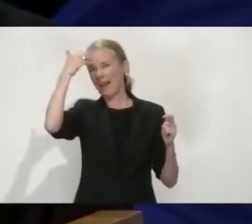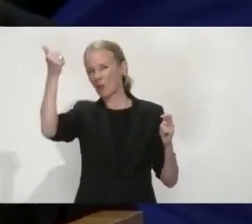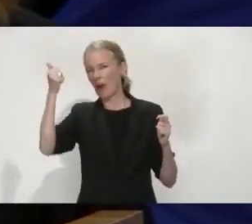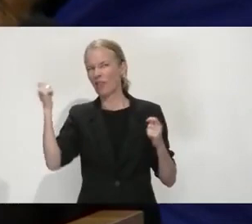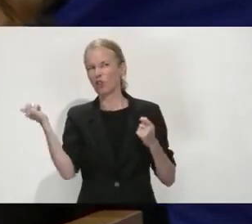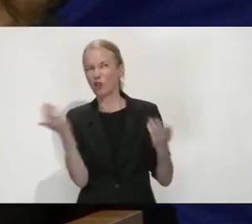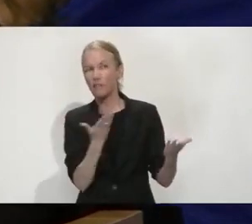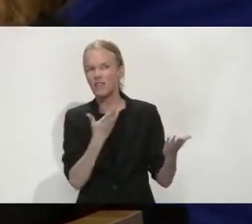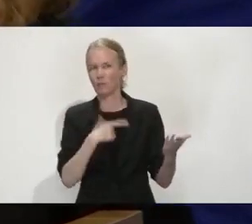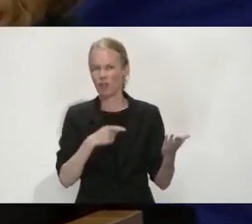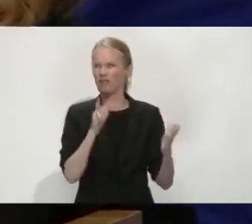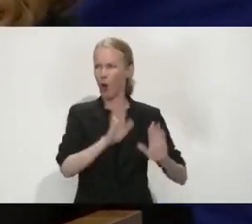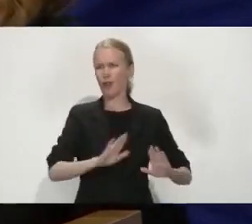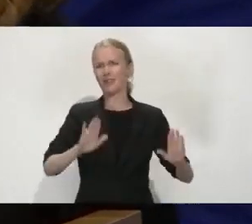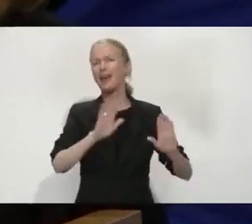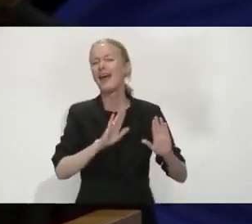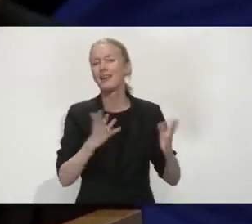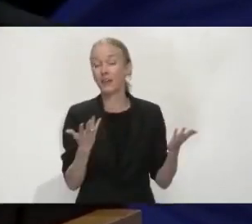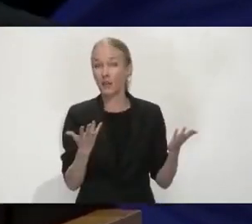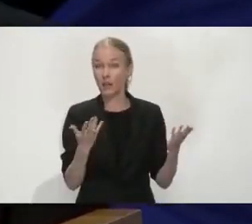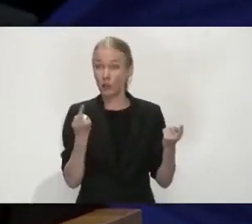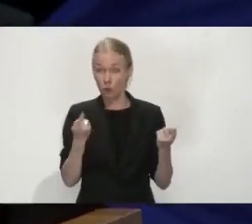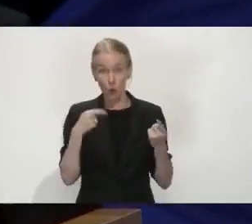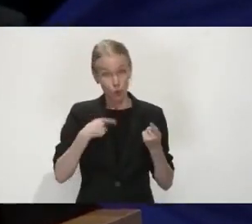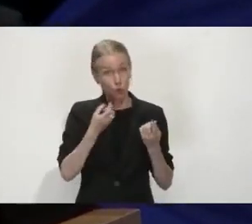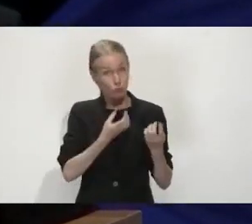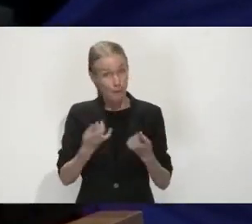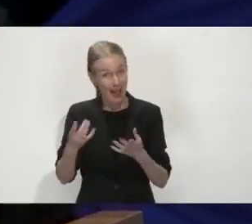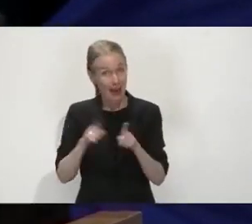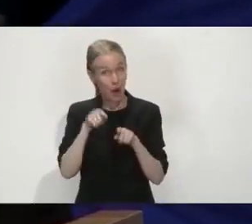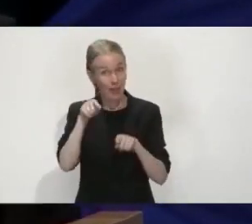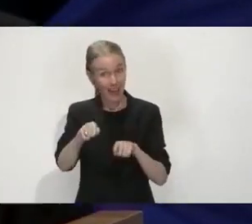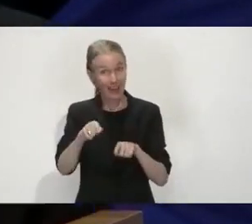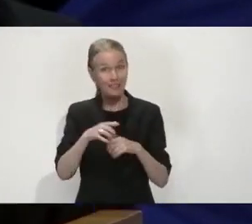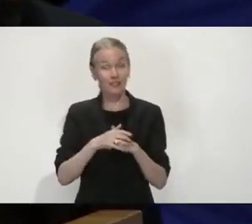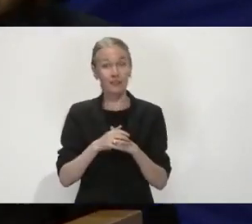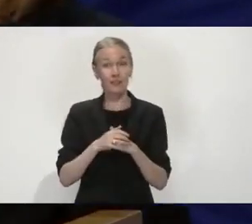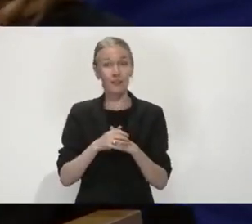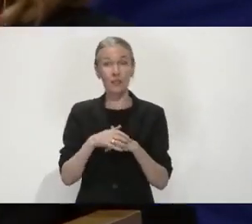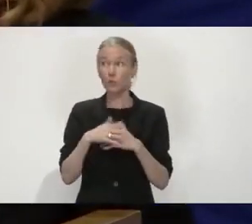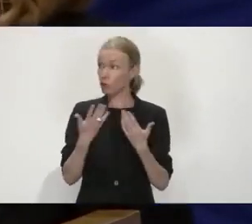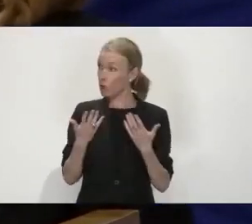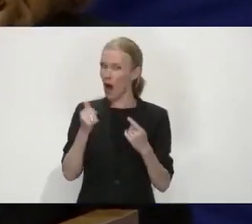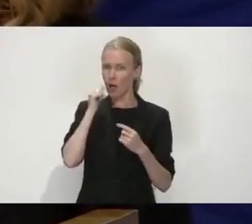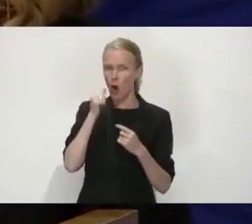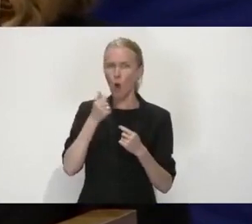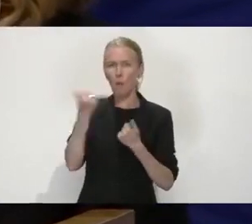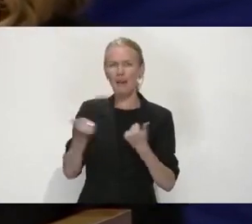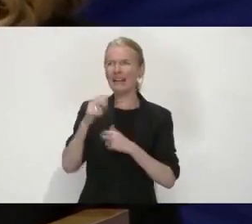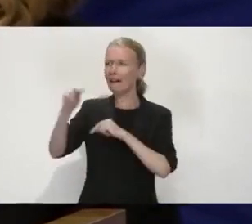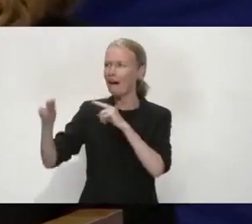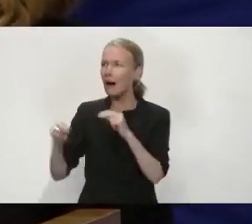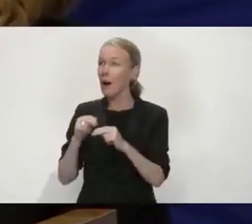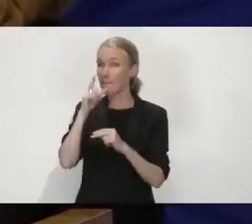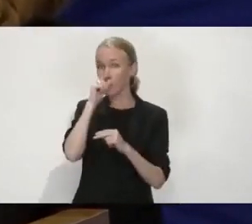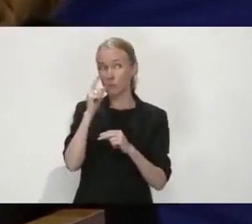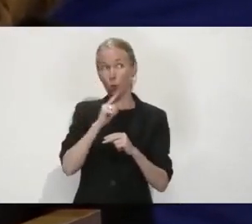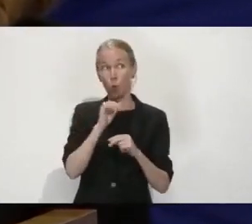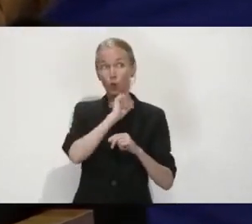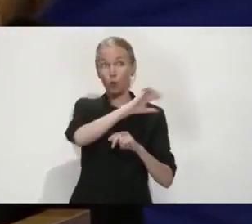other options? I mean, I know there's been a lot of talk about the usefulness of testing before someone leaves, and it might not be that useful, but it could be